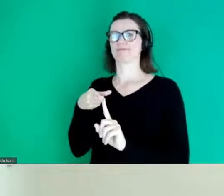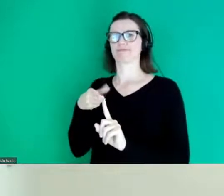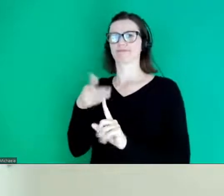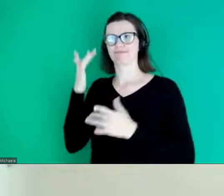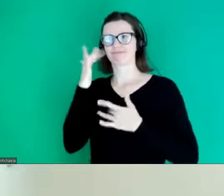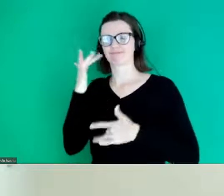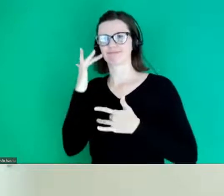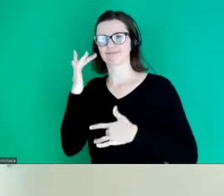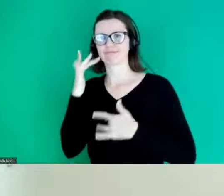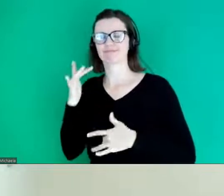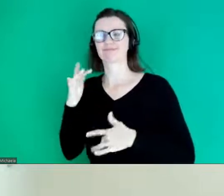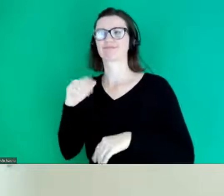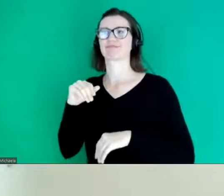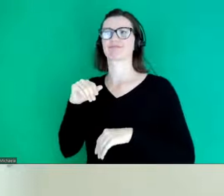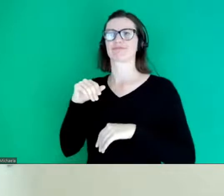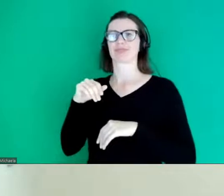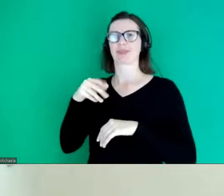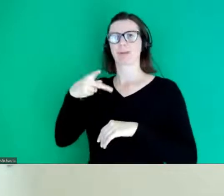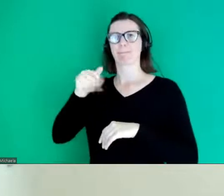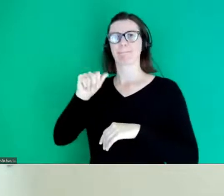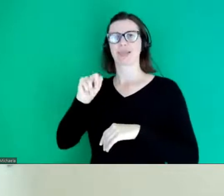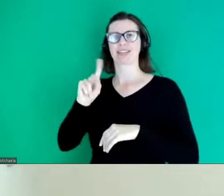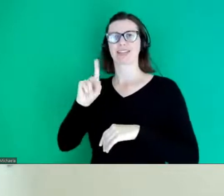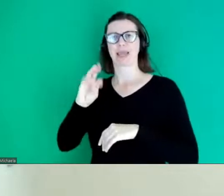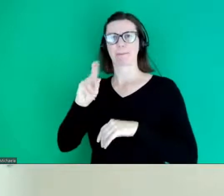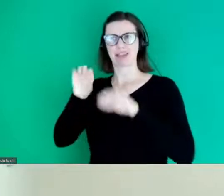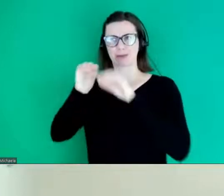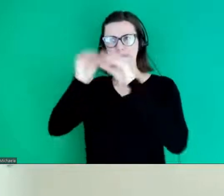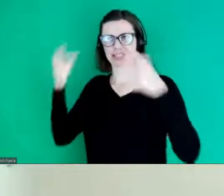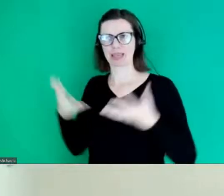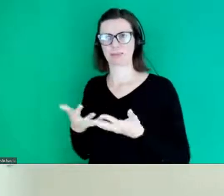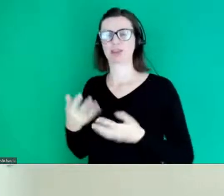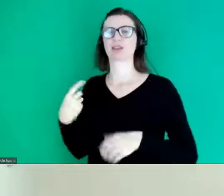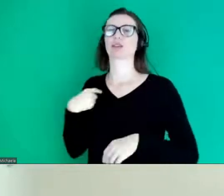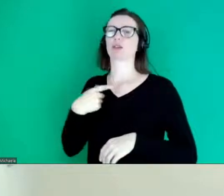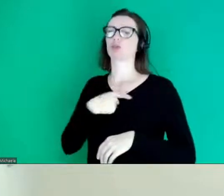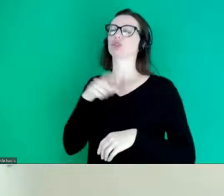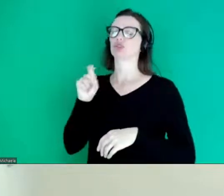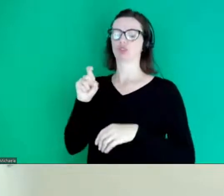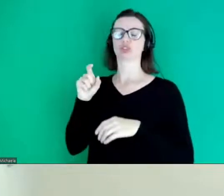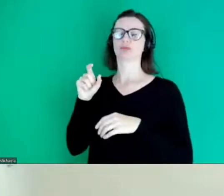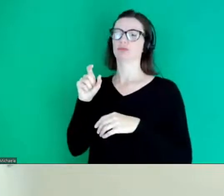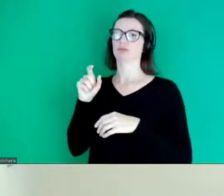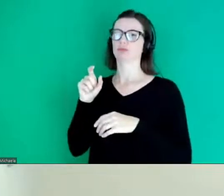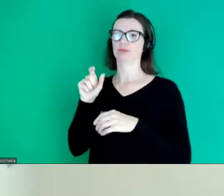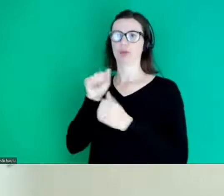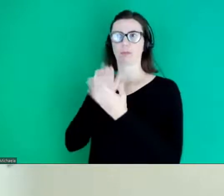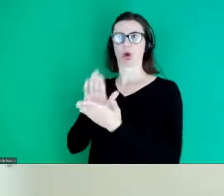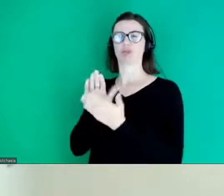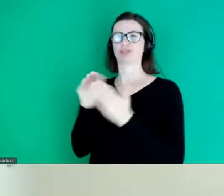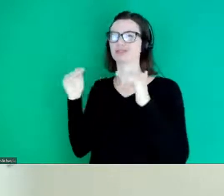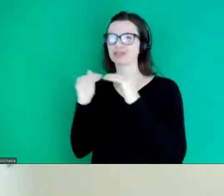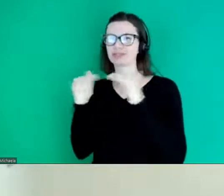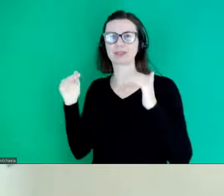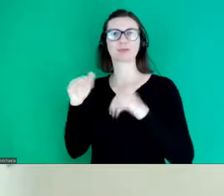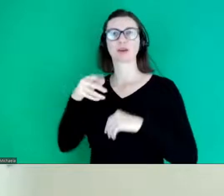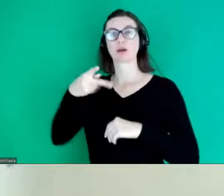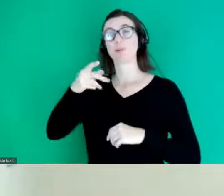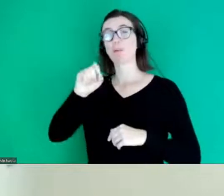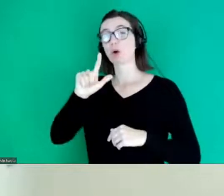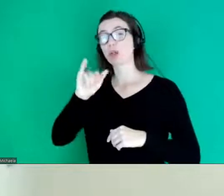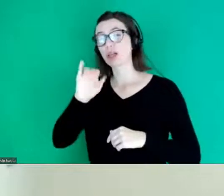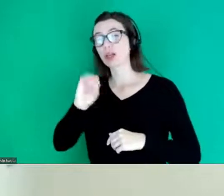illness and pandemic, and we should treat it the same way we have for polio and measles